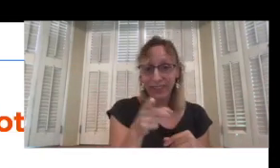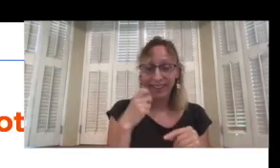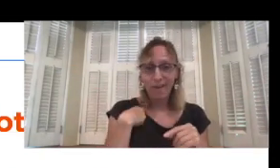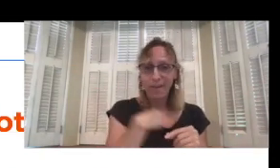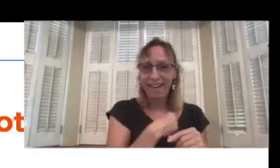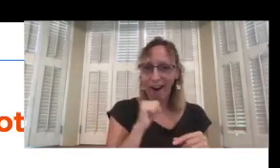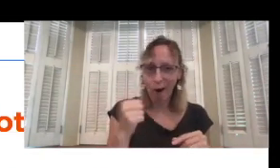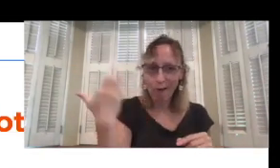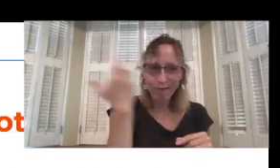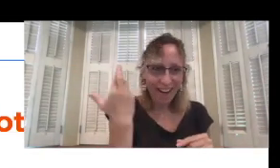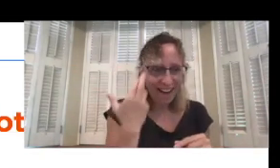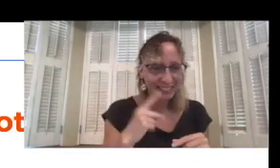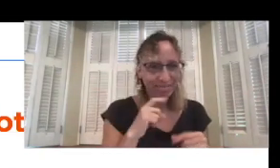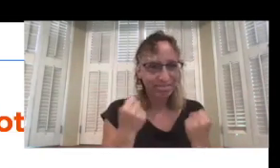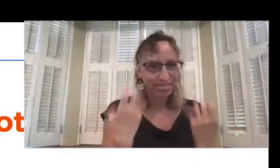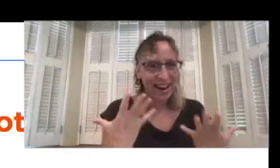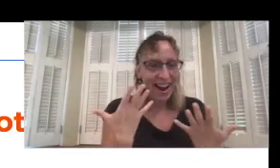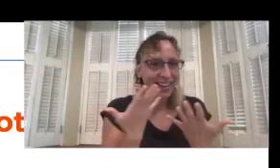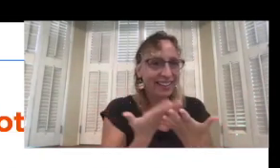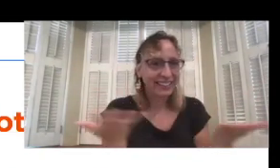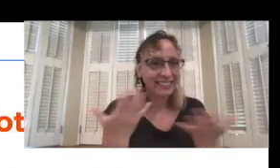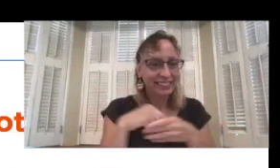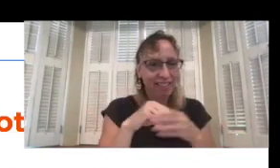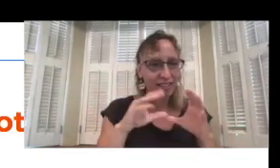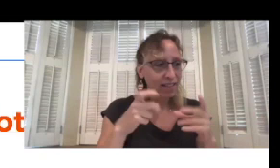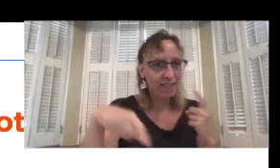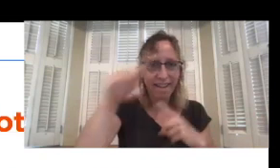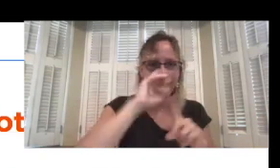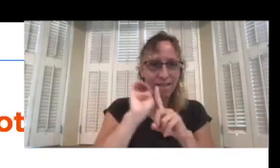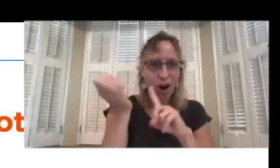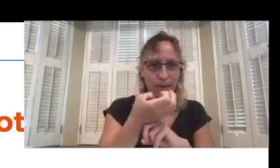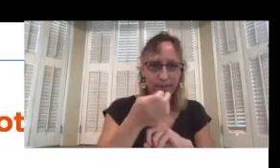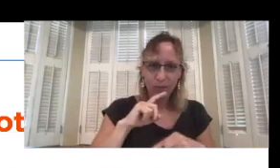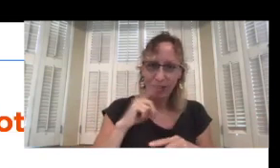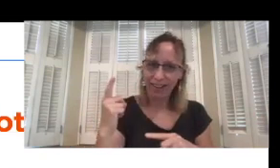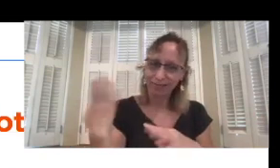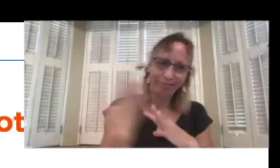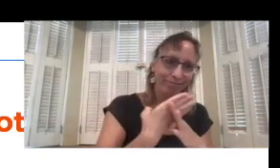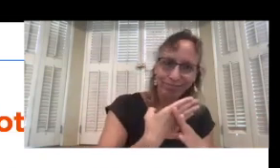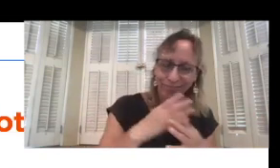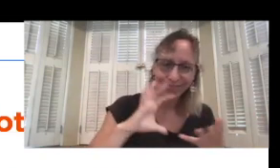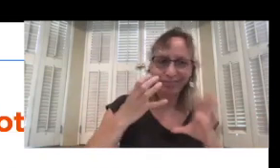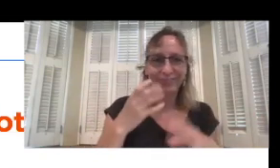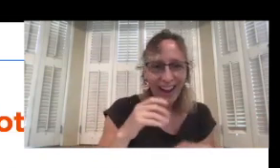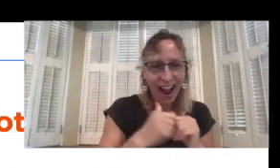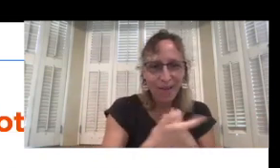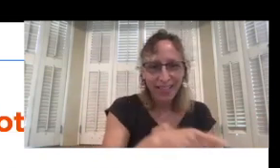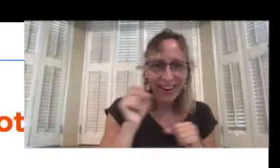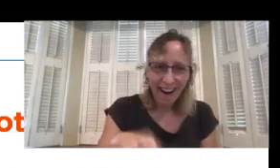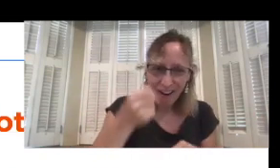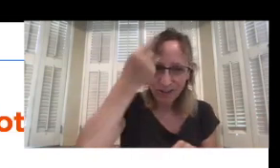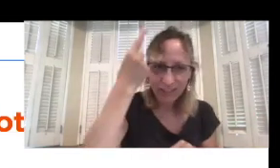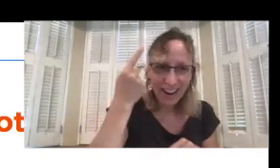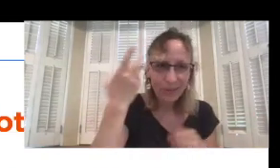that affect a child's success using an assistive listening device. And often we don't realize that there are so many things in the environment